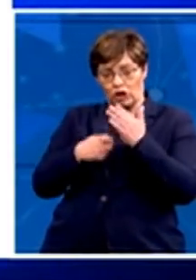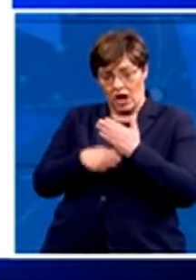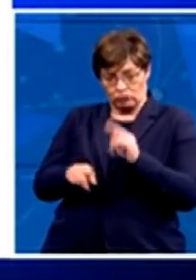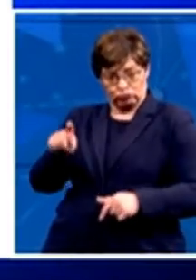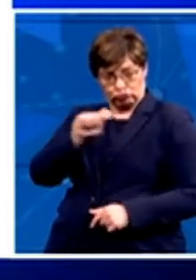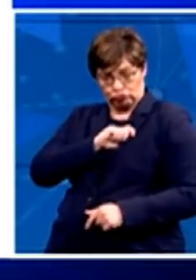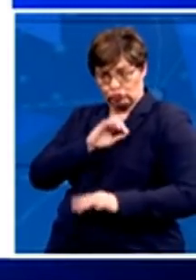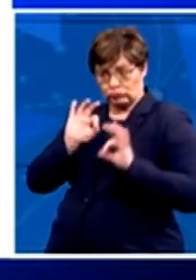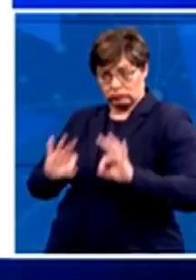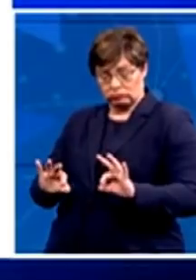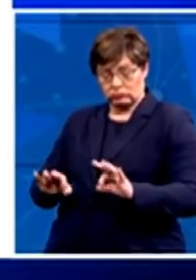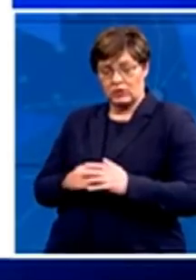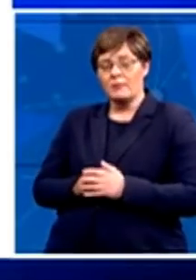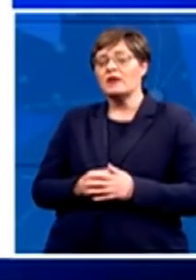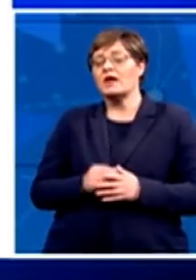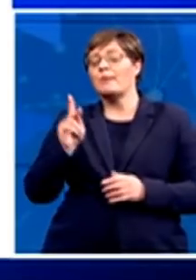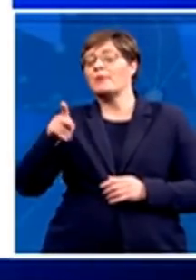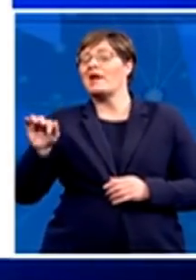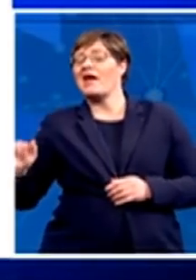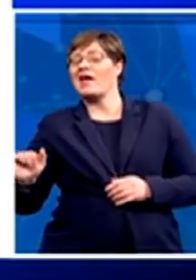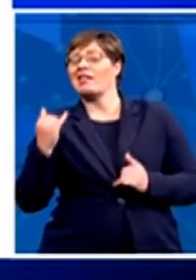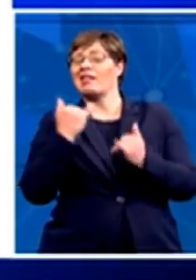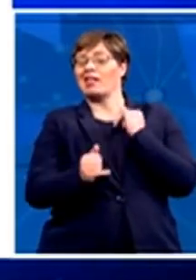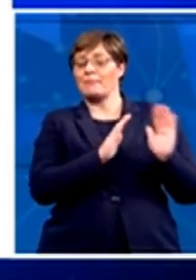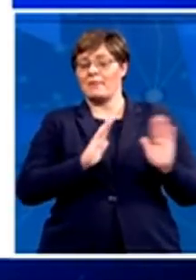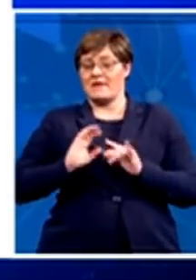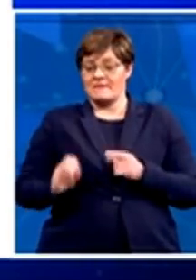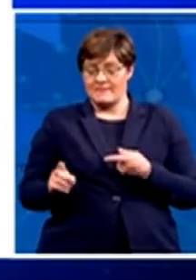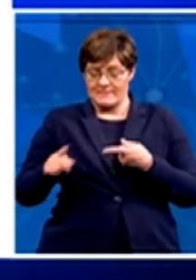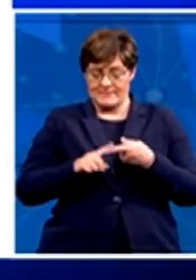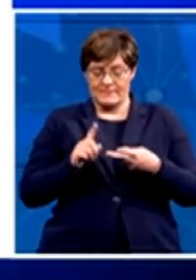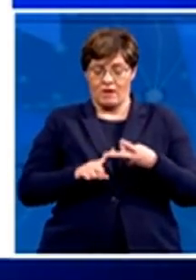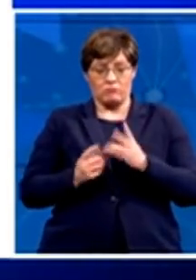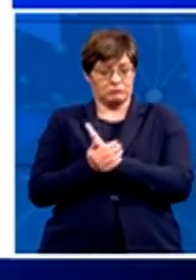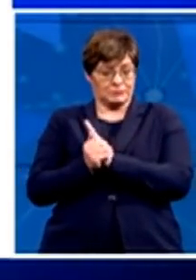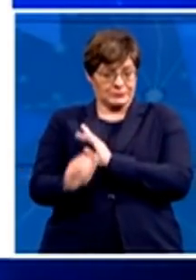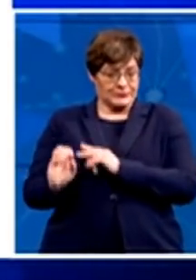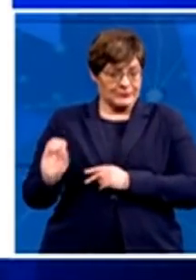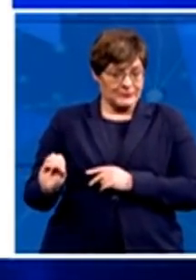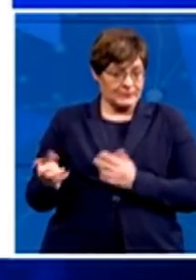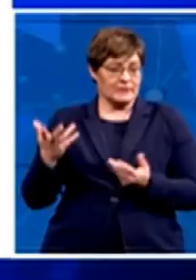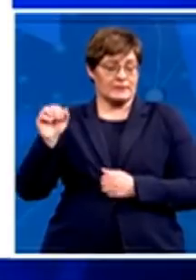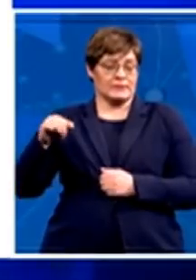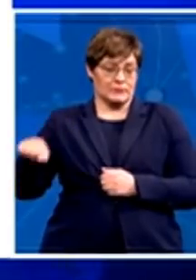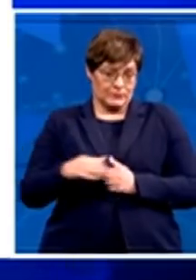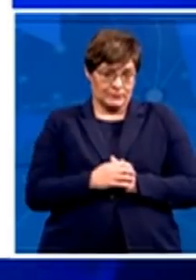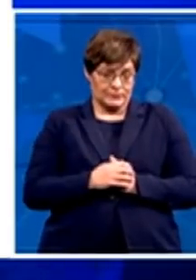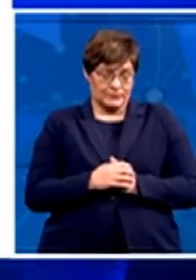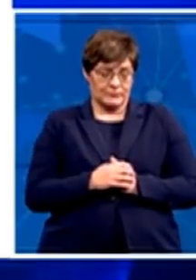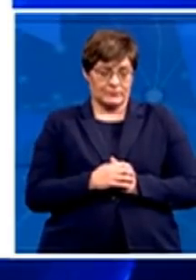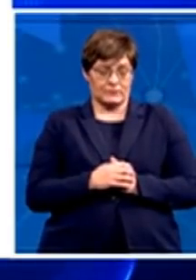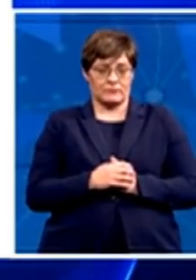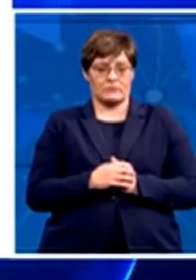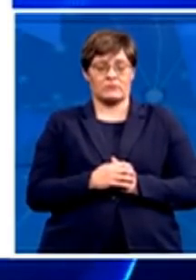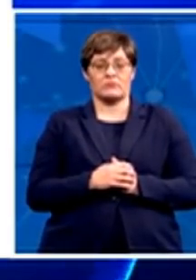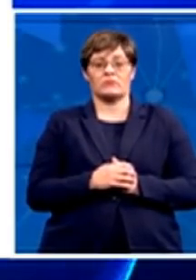has misconducted herself and or is competent as alleged. The scope is very narrow.